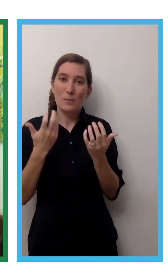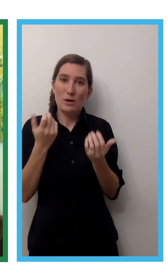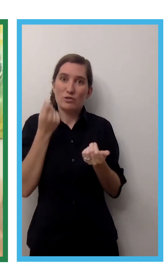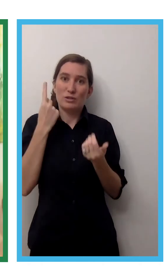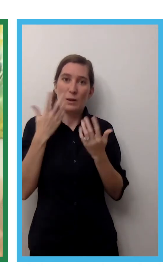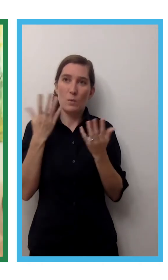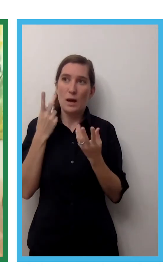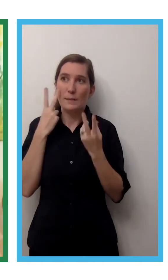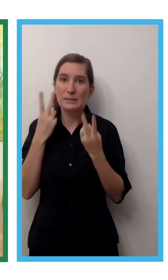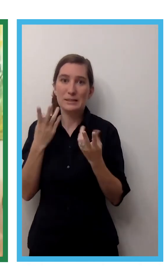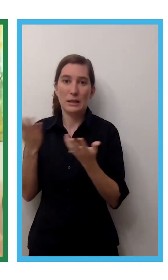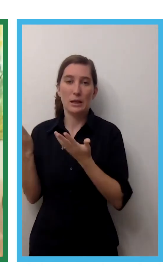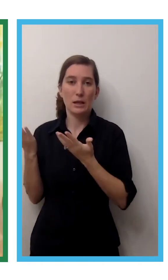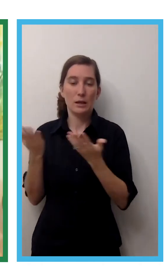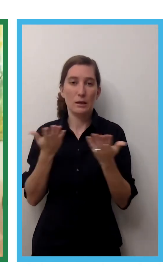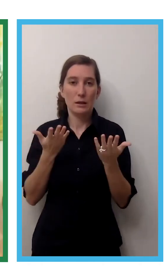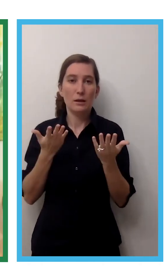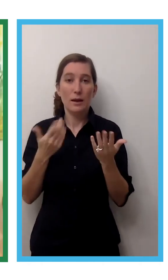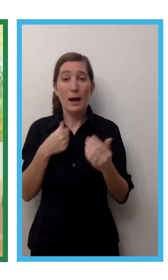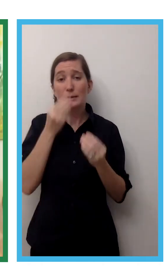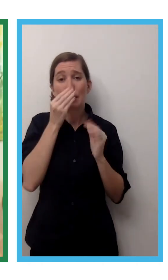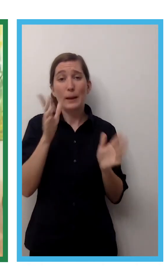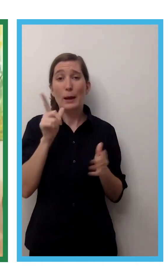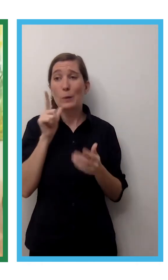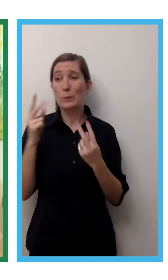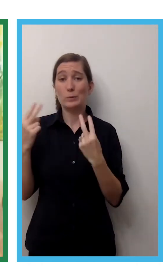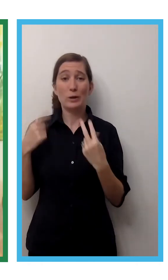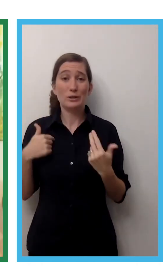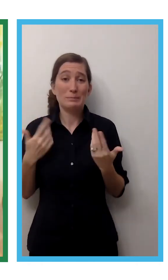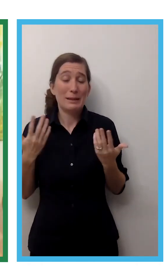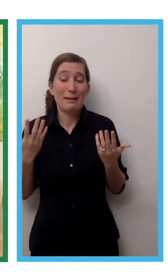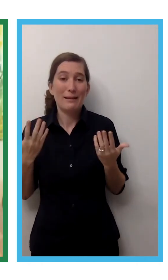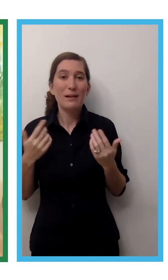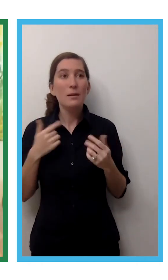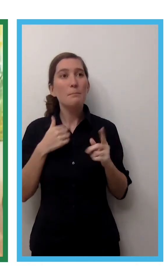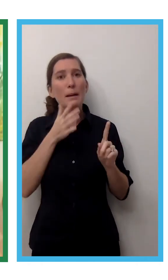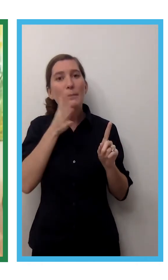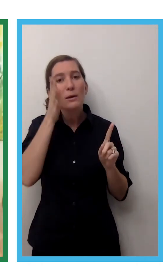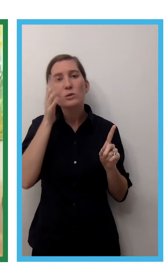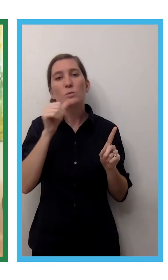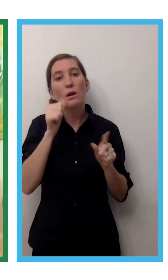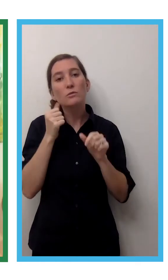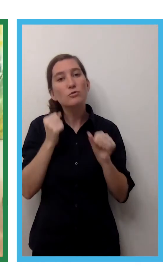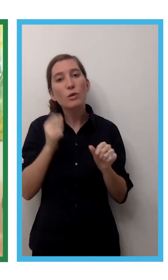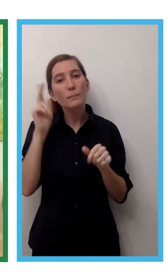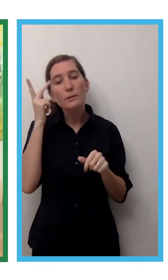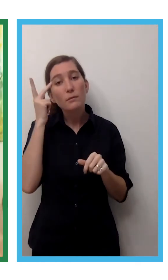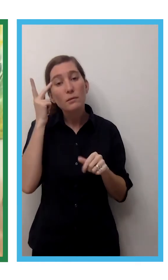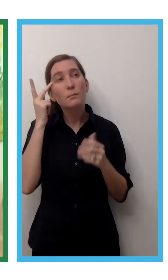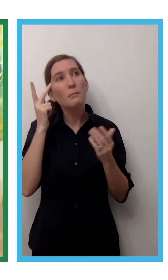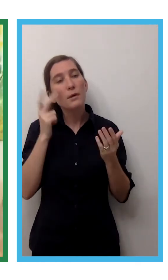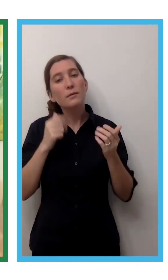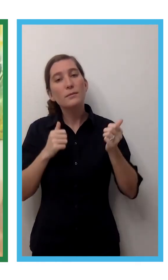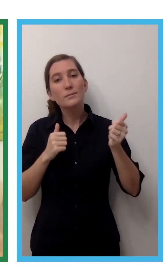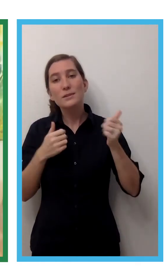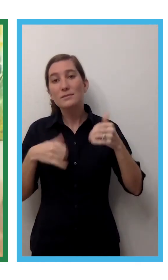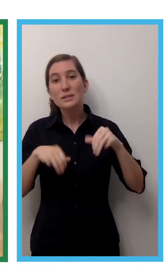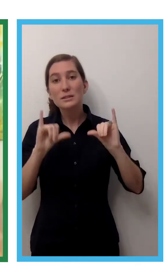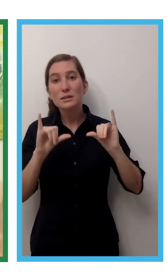particularly political, but they were very invested in, you know, me taking those beliefs